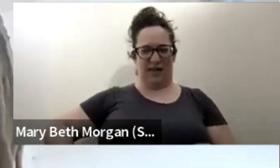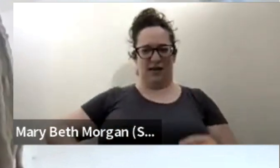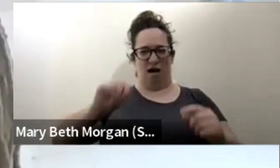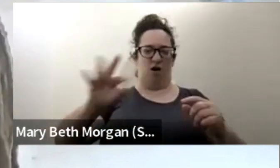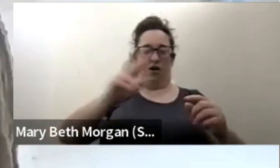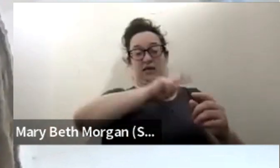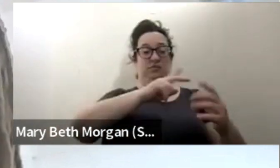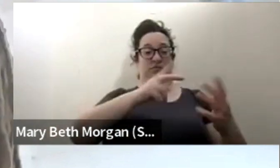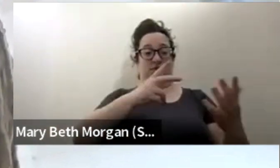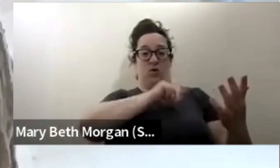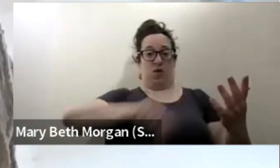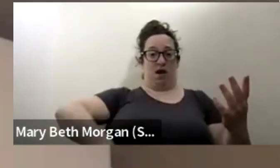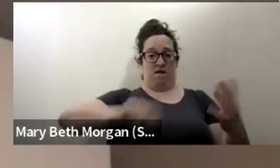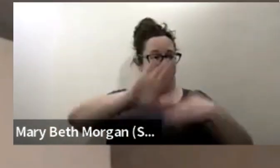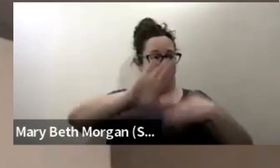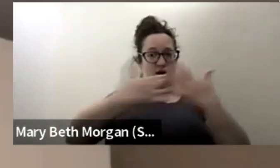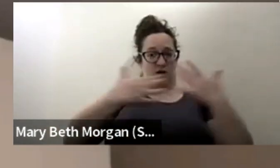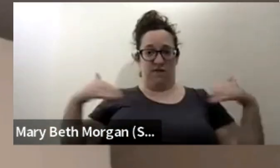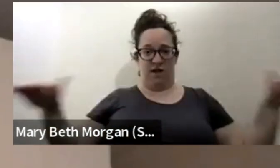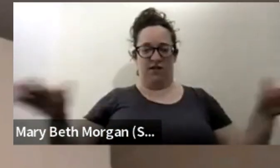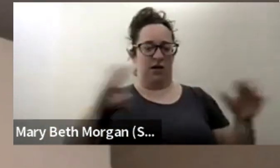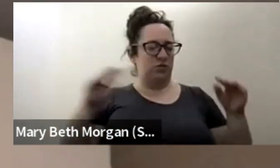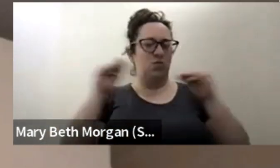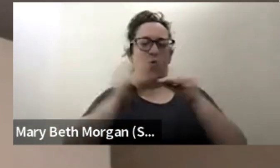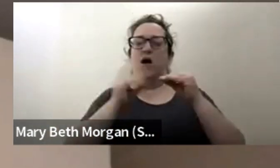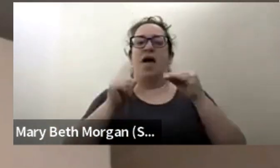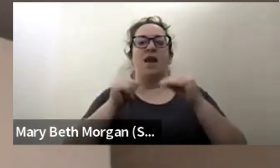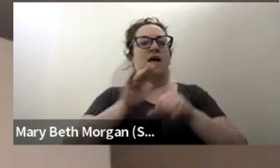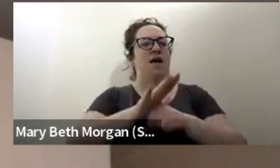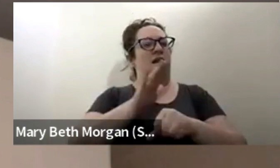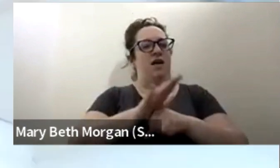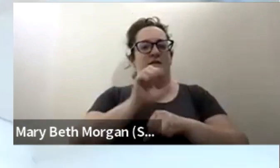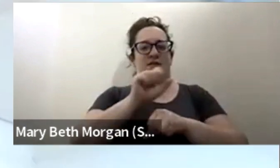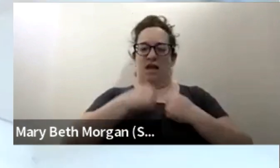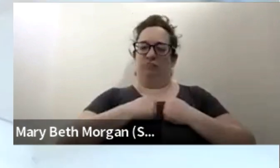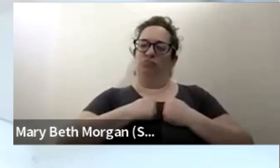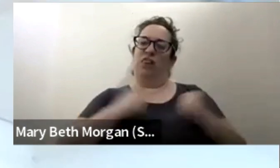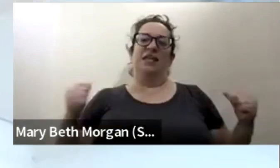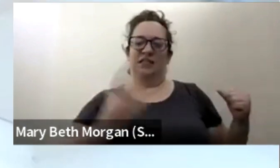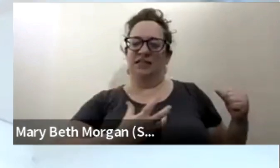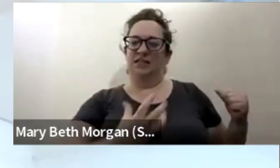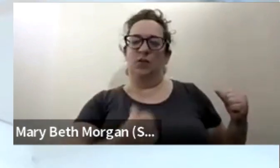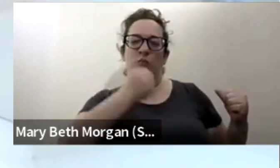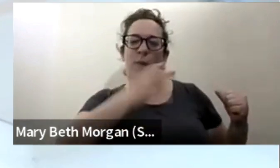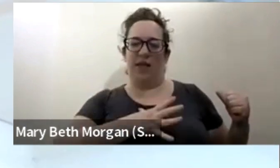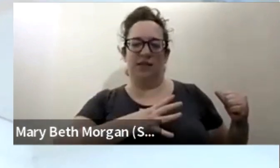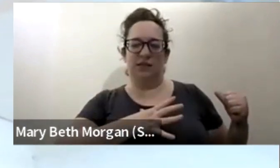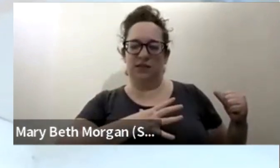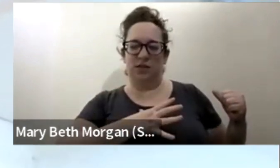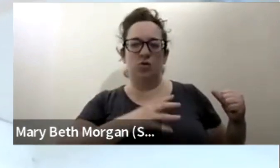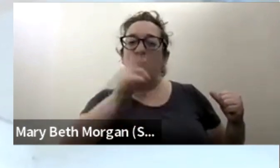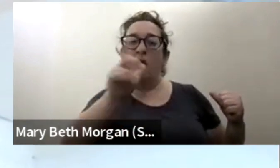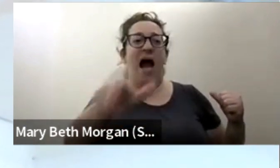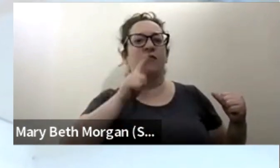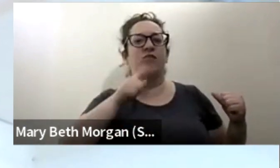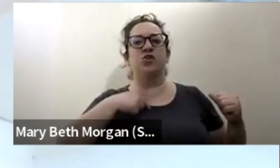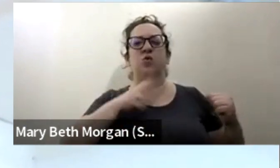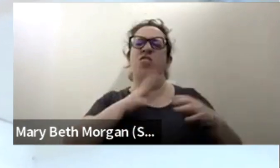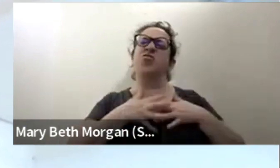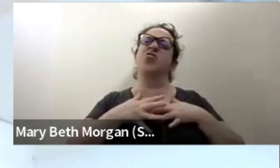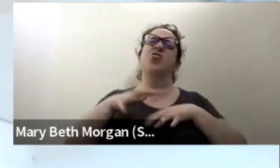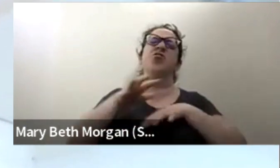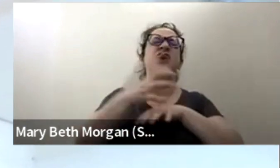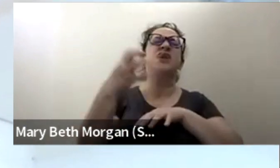Does that make sense? Yeah. Thank you. There's more than enough woman in you to get to release. You don't have